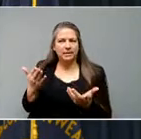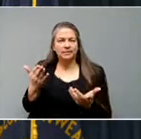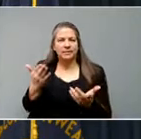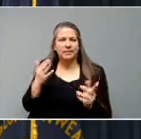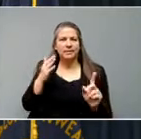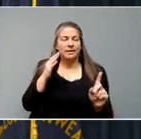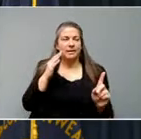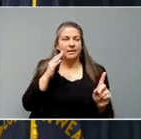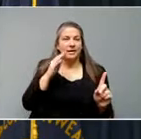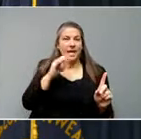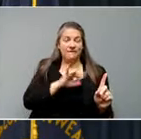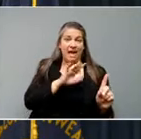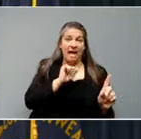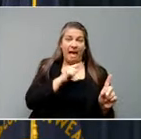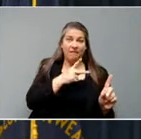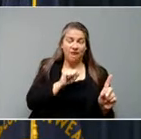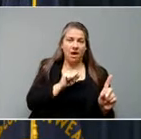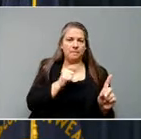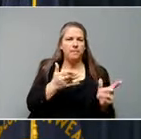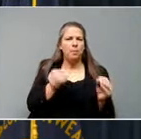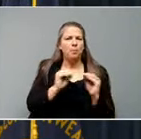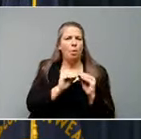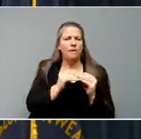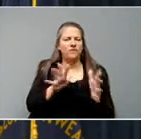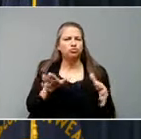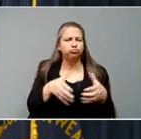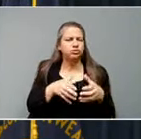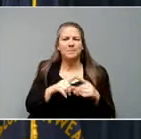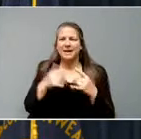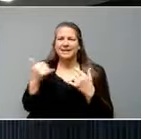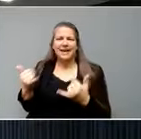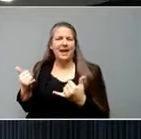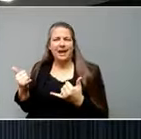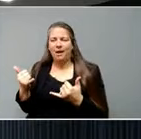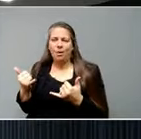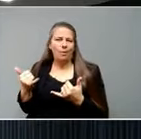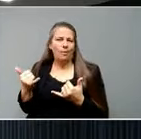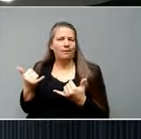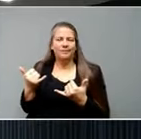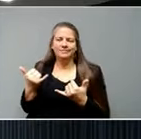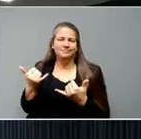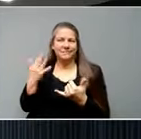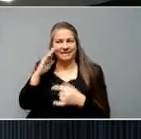dealing with now. Melissa Patrick, Kentucky Health News.